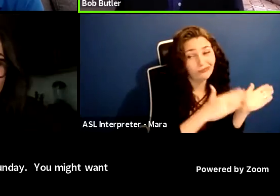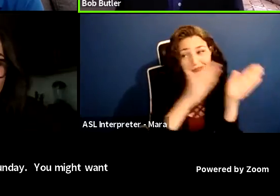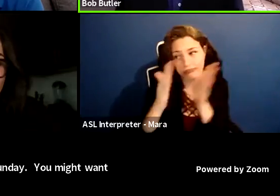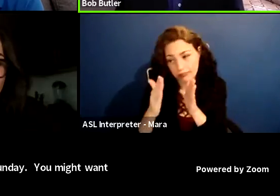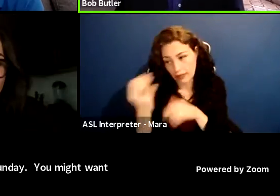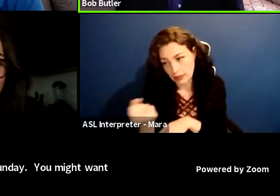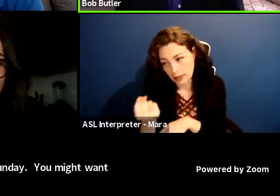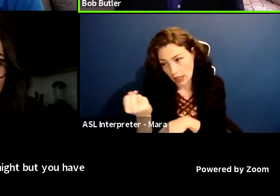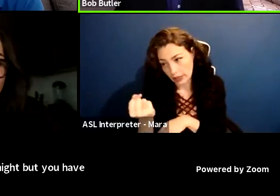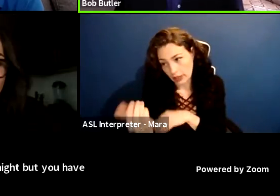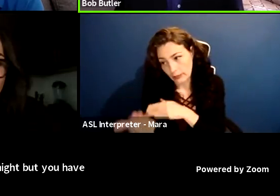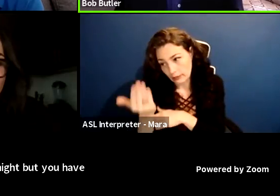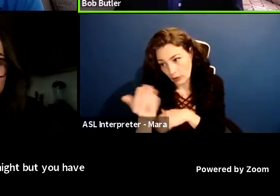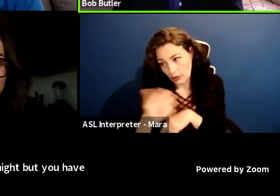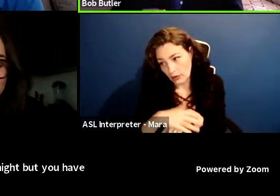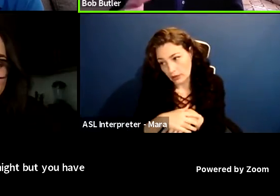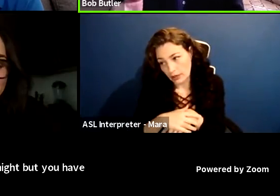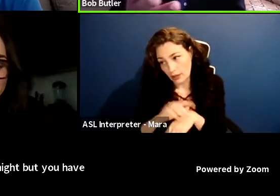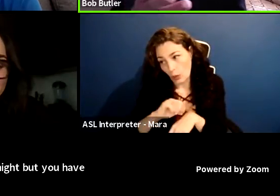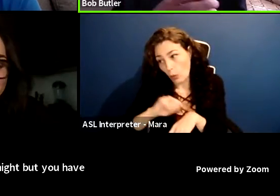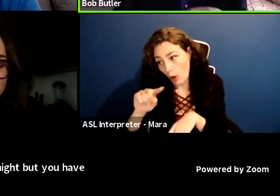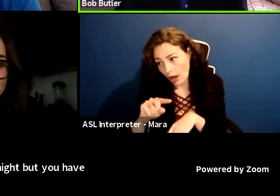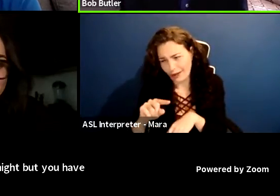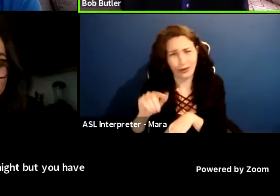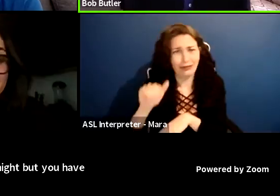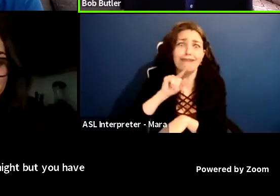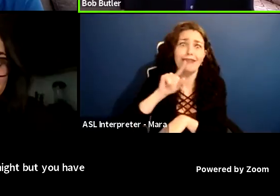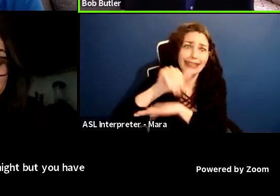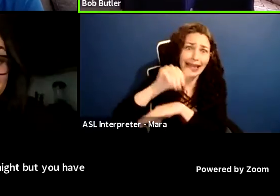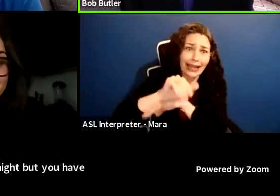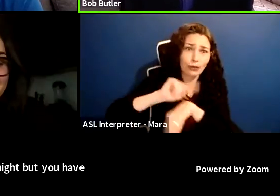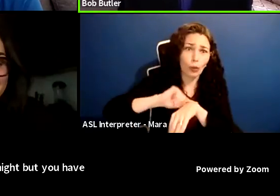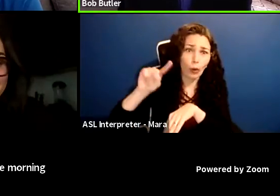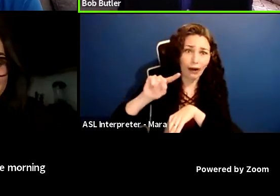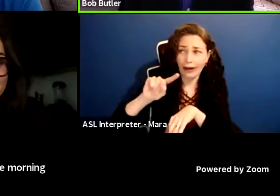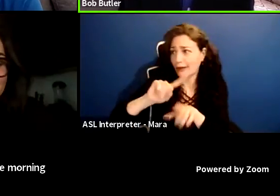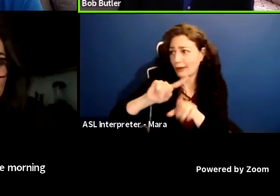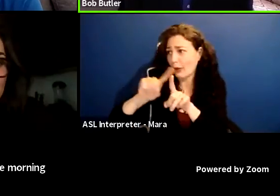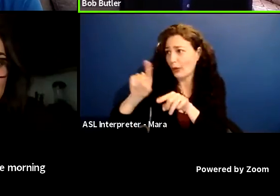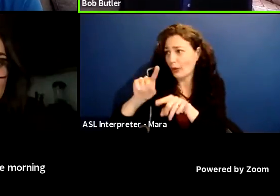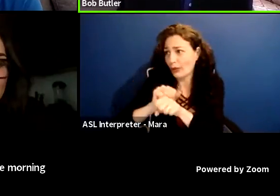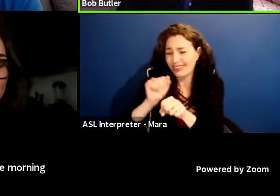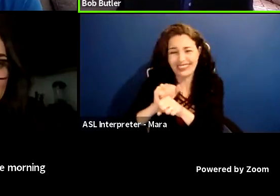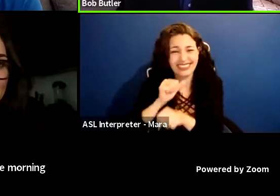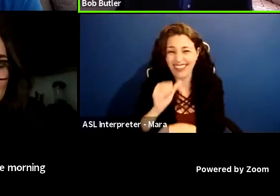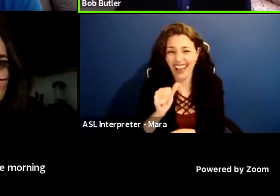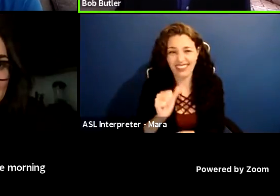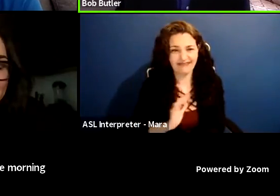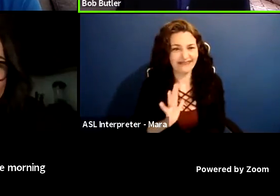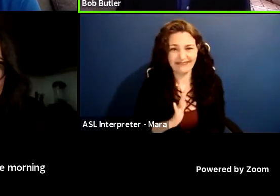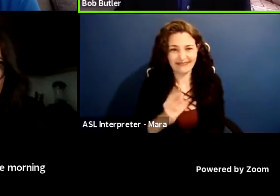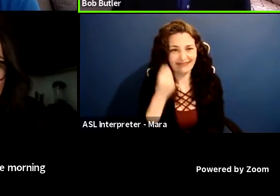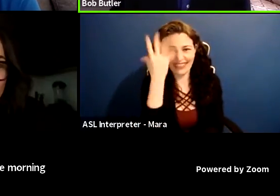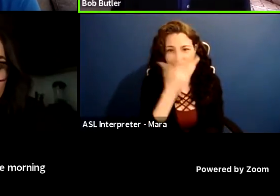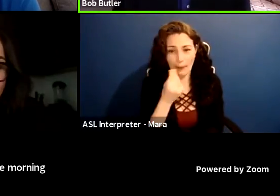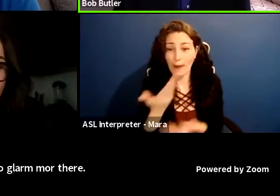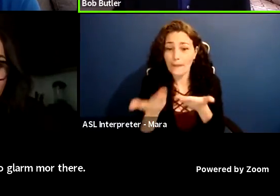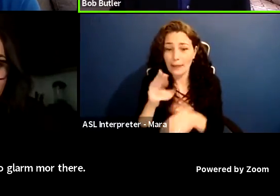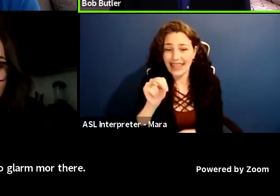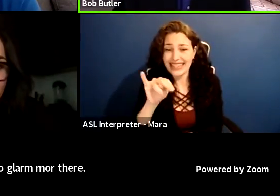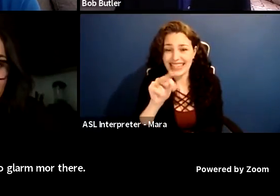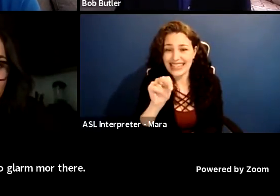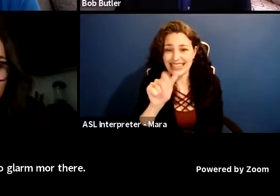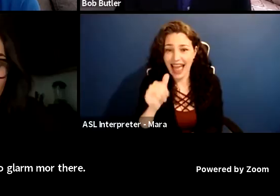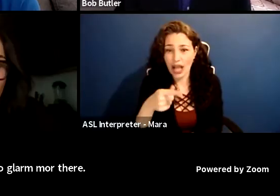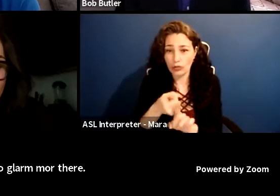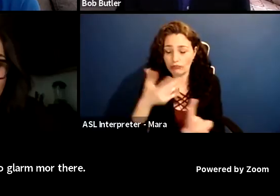no glamour, and maybe you can talk about this, Nina. There's no glamour in going out to cover a fatal